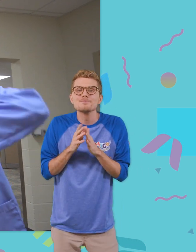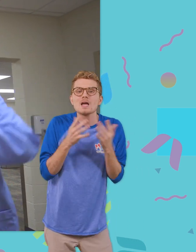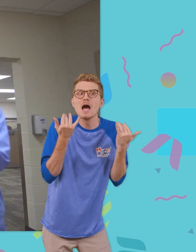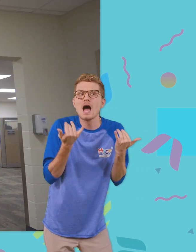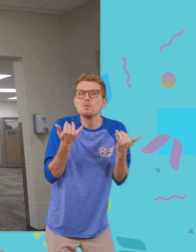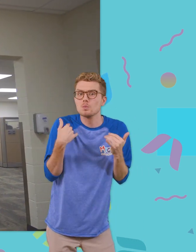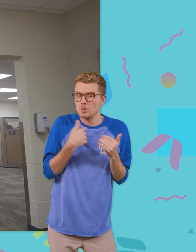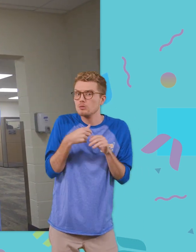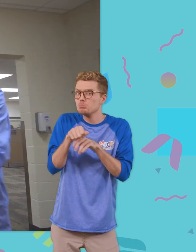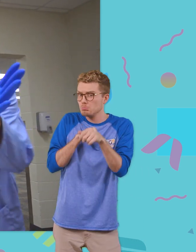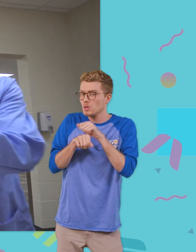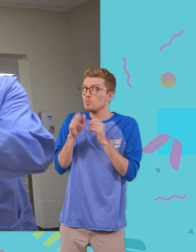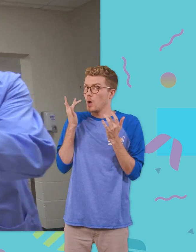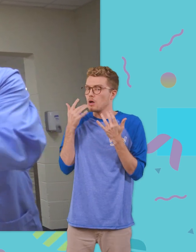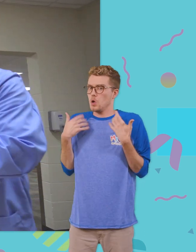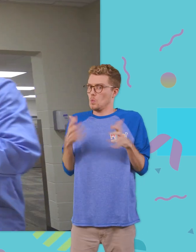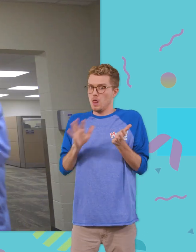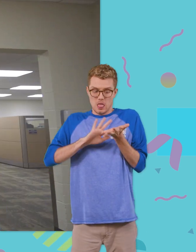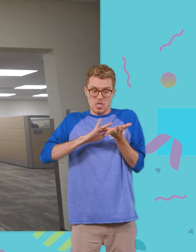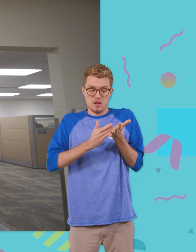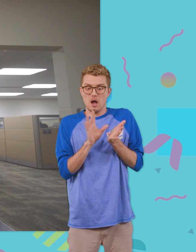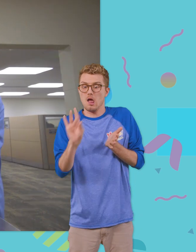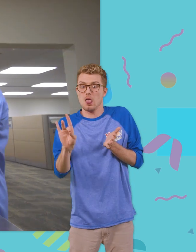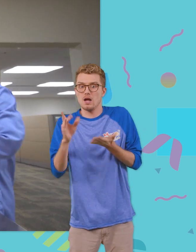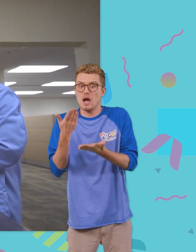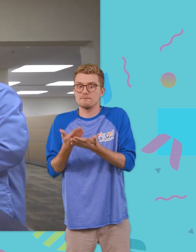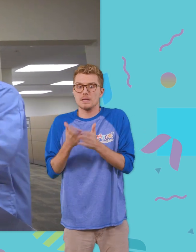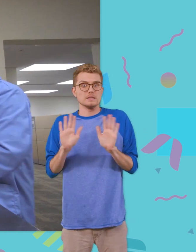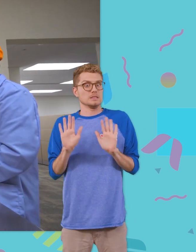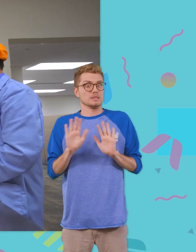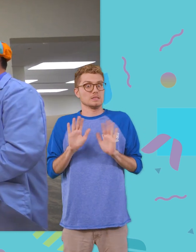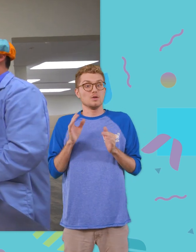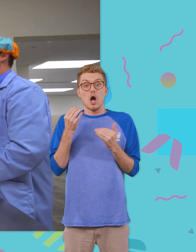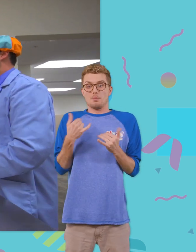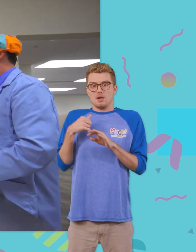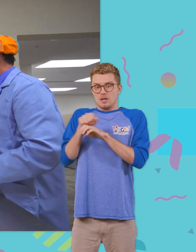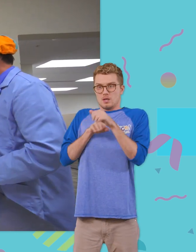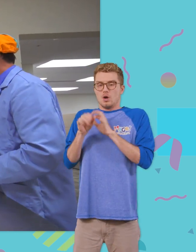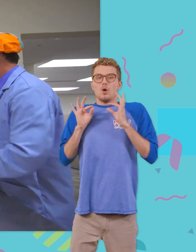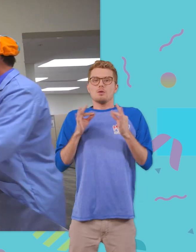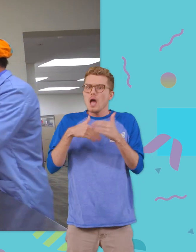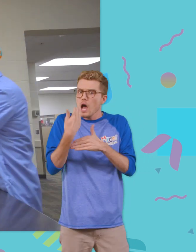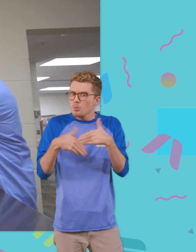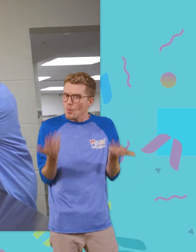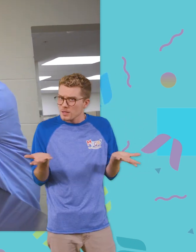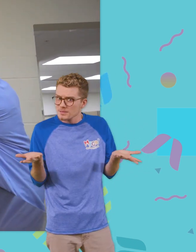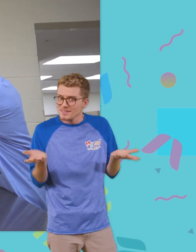evidence. All right, so now, I have the gloves on. Now what? Now you're gonna need to pull this brown paper down.